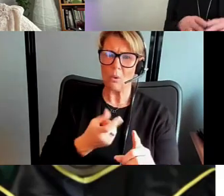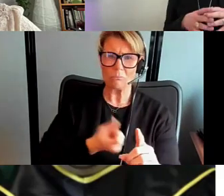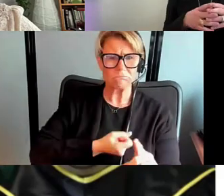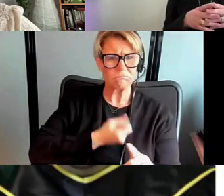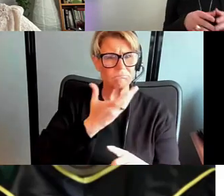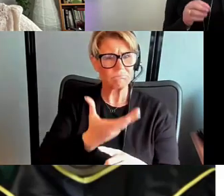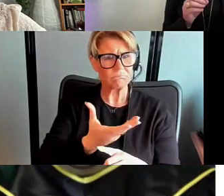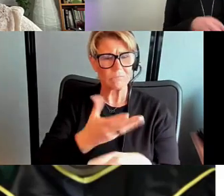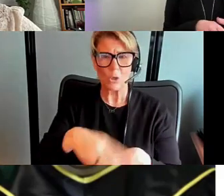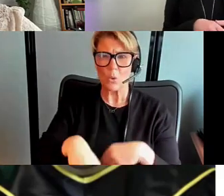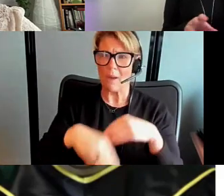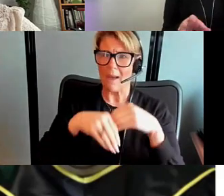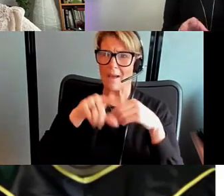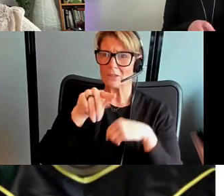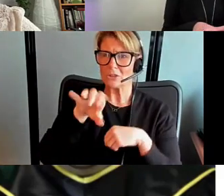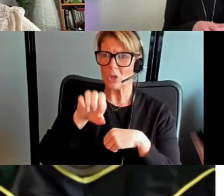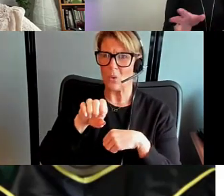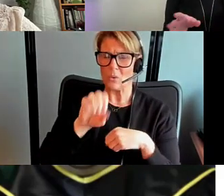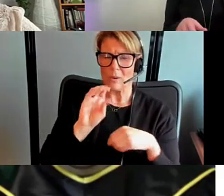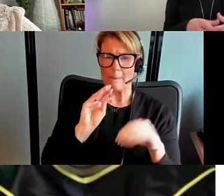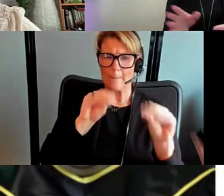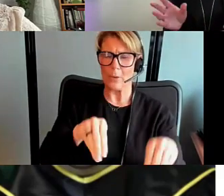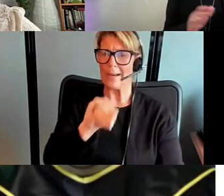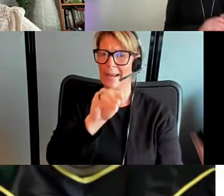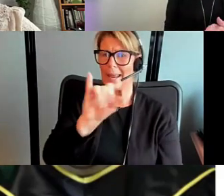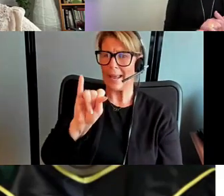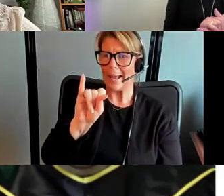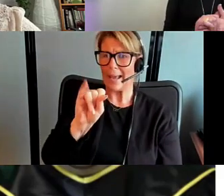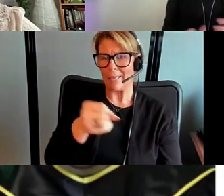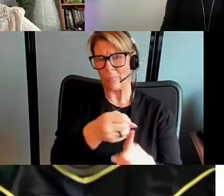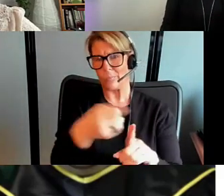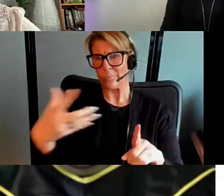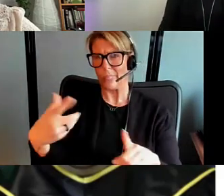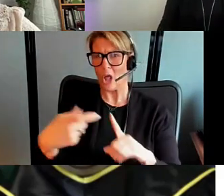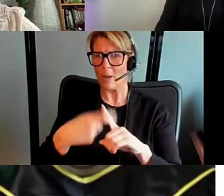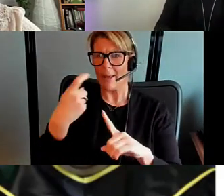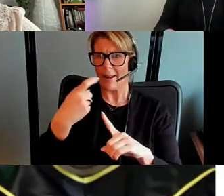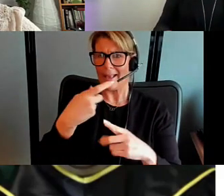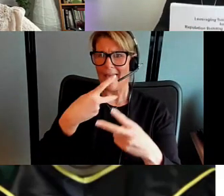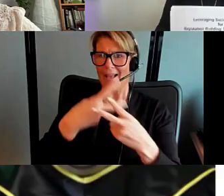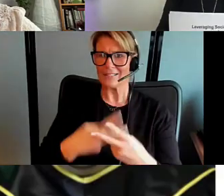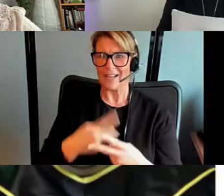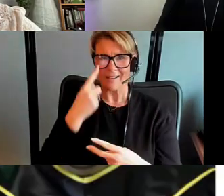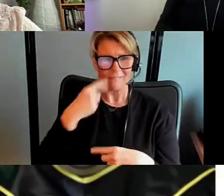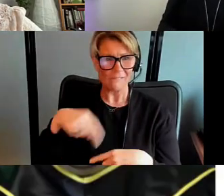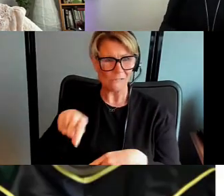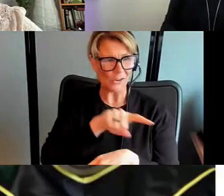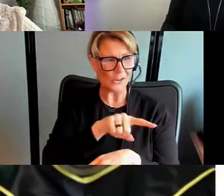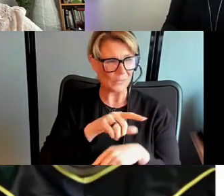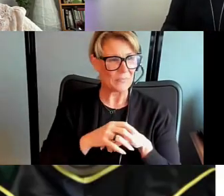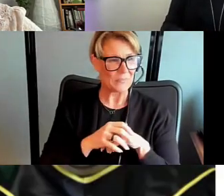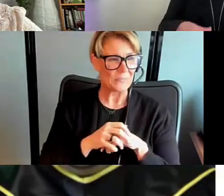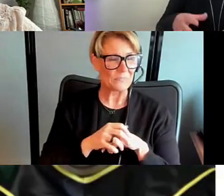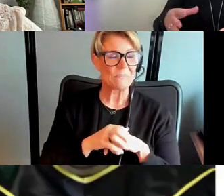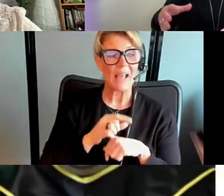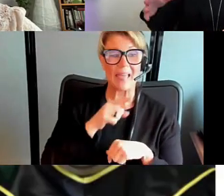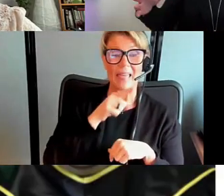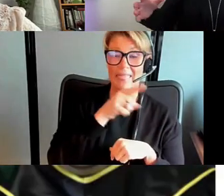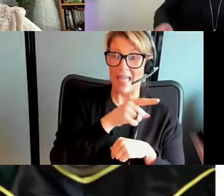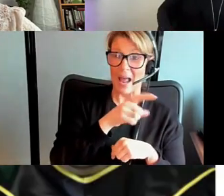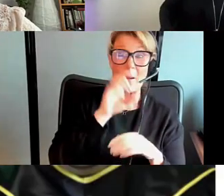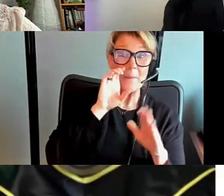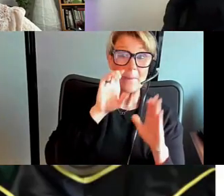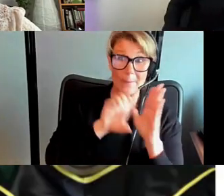tone, and then you're just saying, give me some hashtags that go with it, and it generates it. This one here, I wanted to share again. It's not